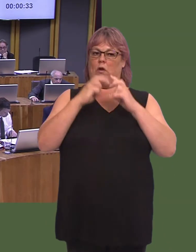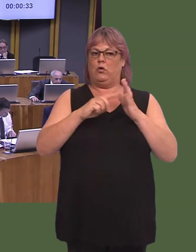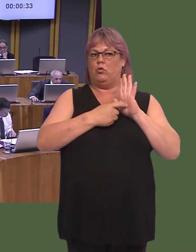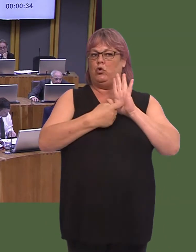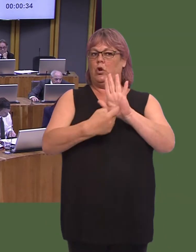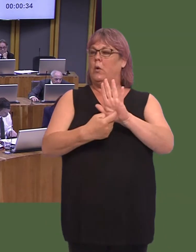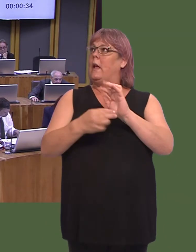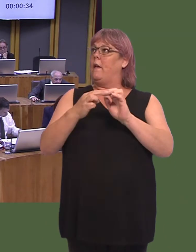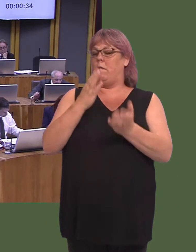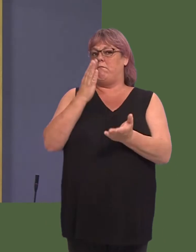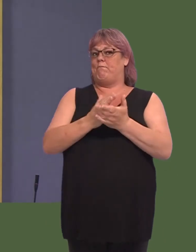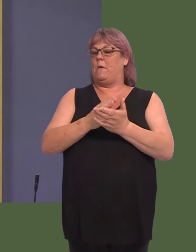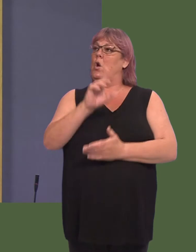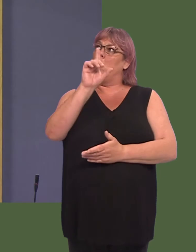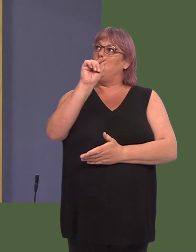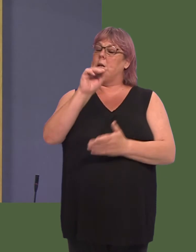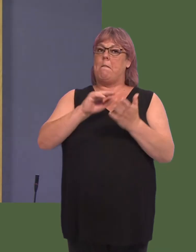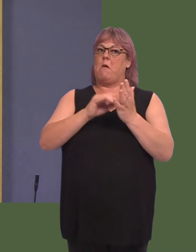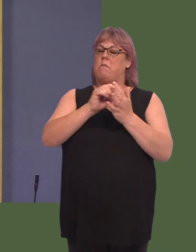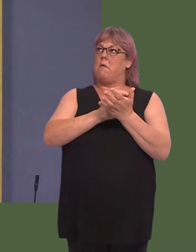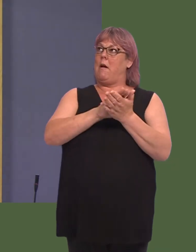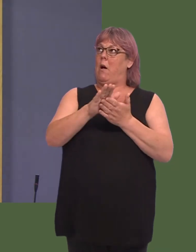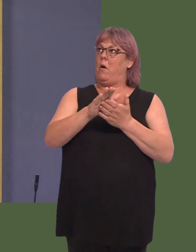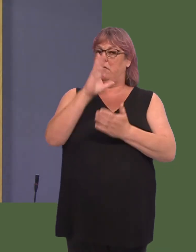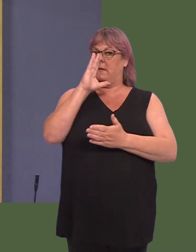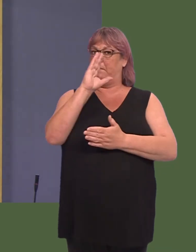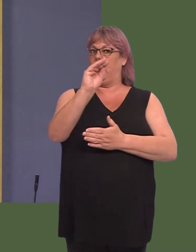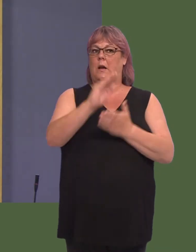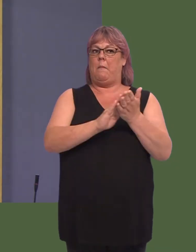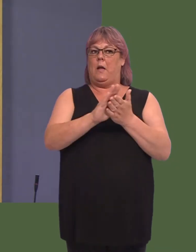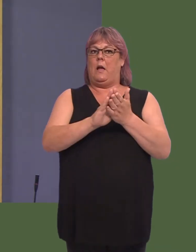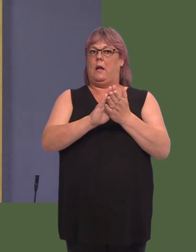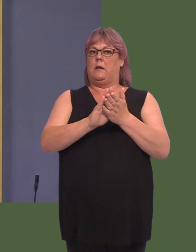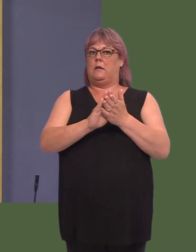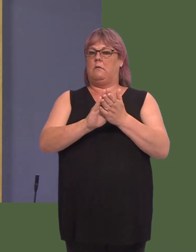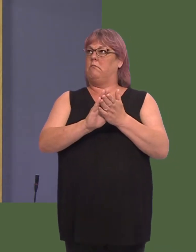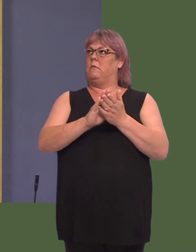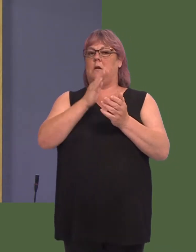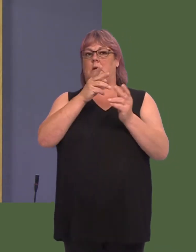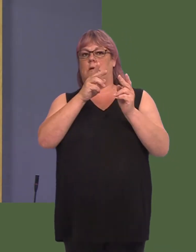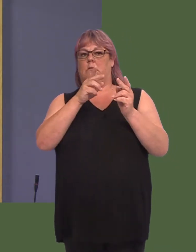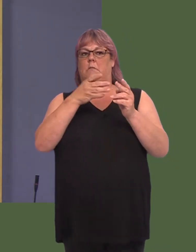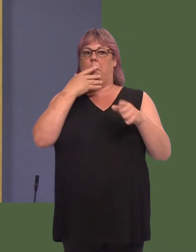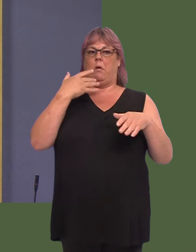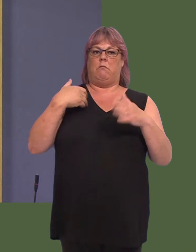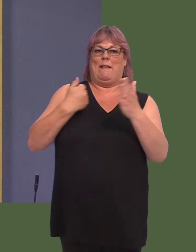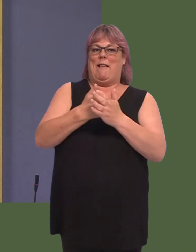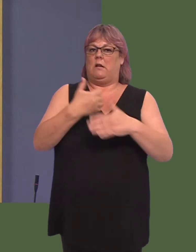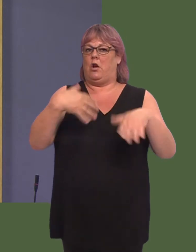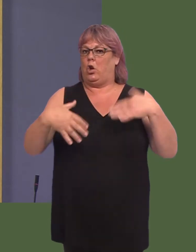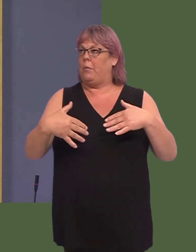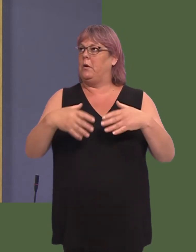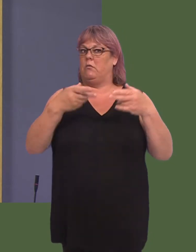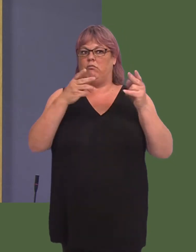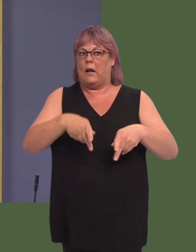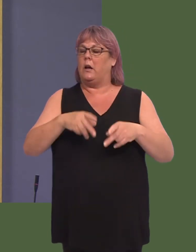some research which showed that the default 20-mile-an-hour speed limit would result in a reduction in road traffic casualties,